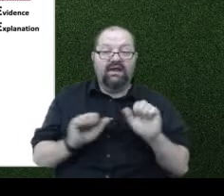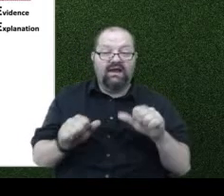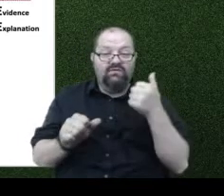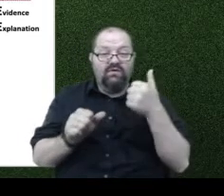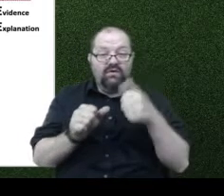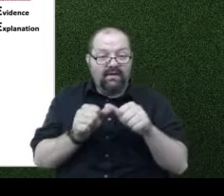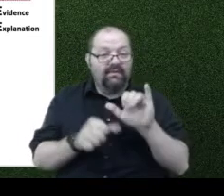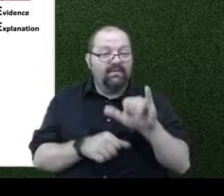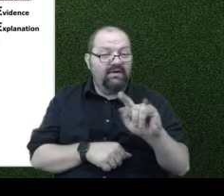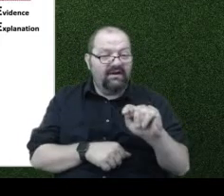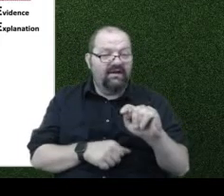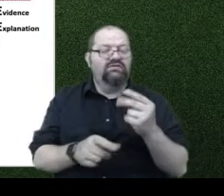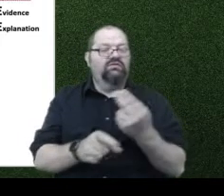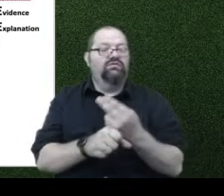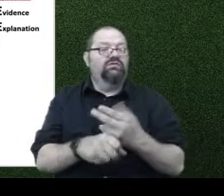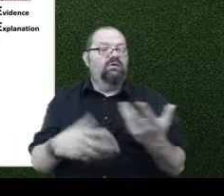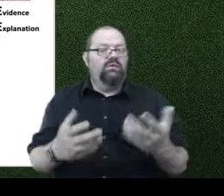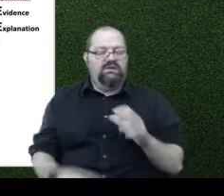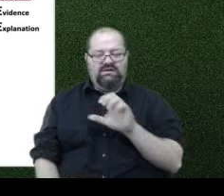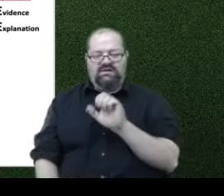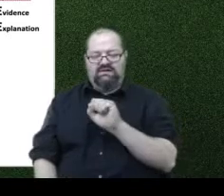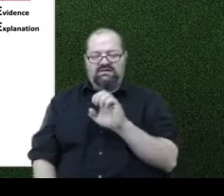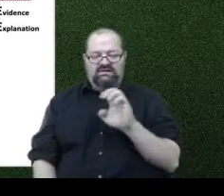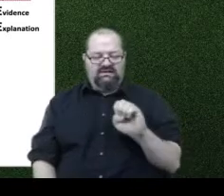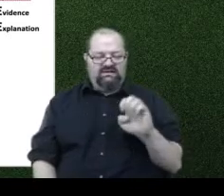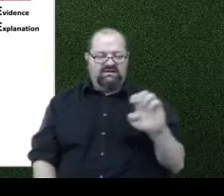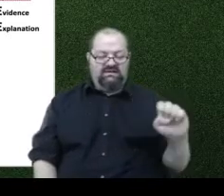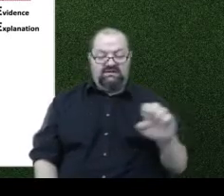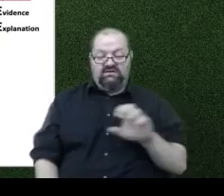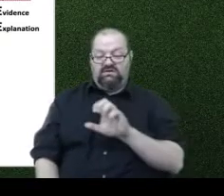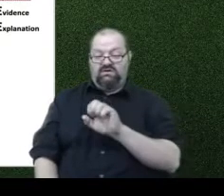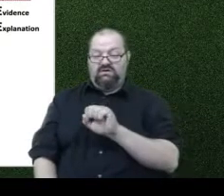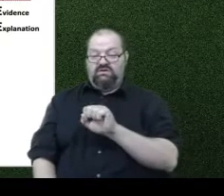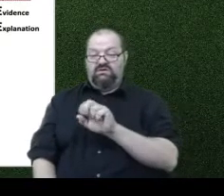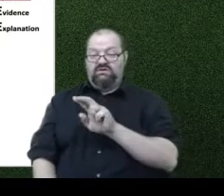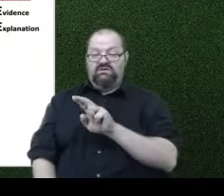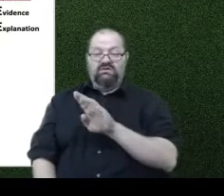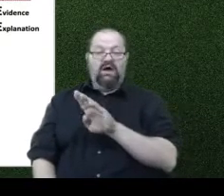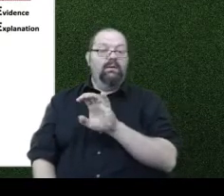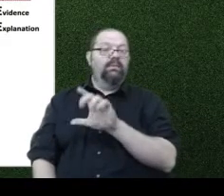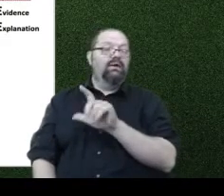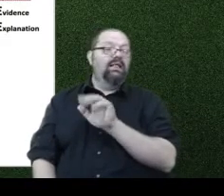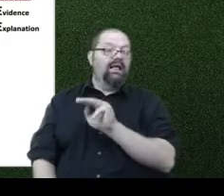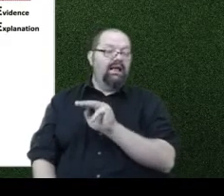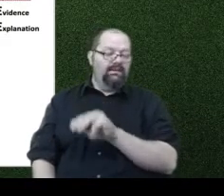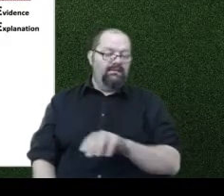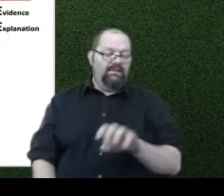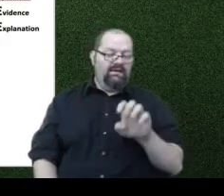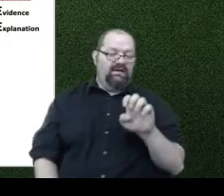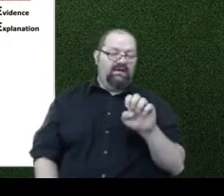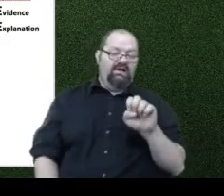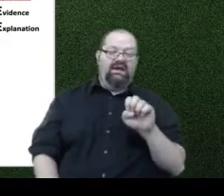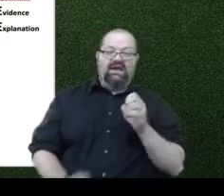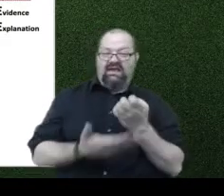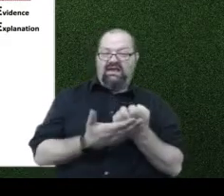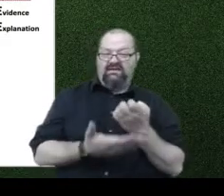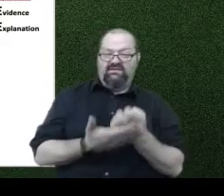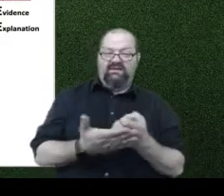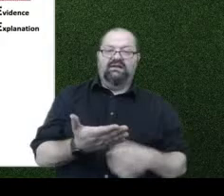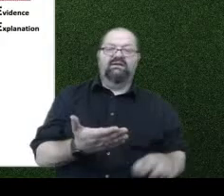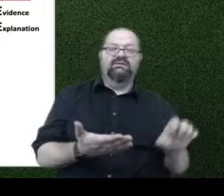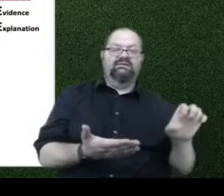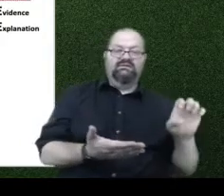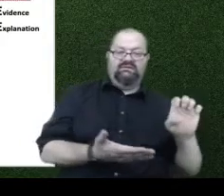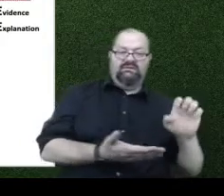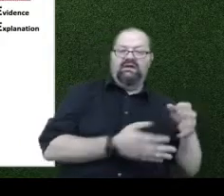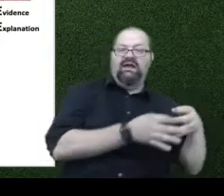SEE, S-E-E, Subclaim Evidence Explanation. Be sure to study the complete How to Organize an